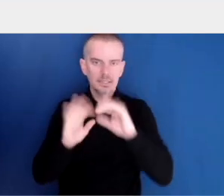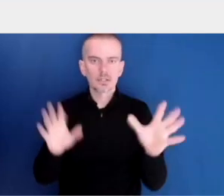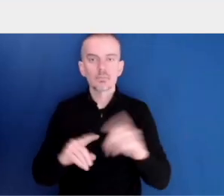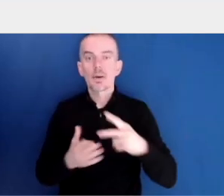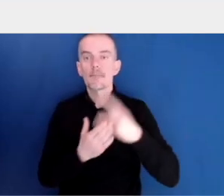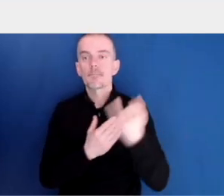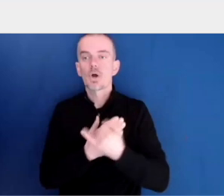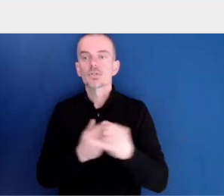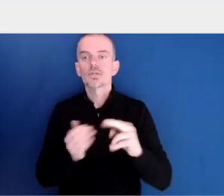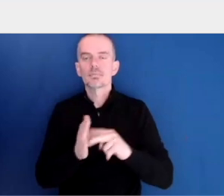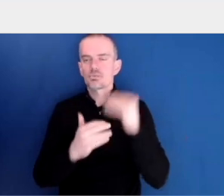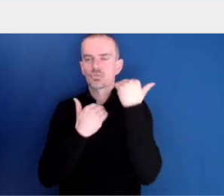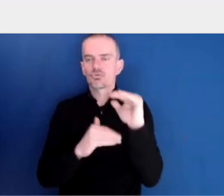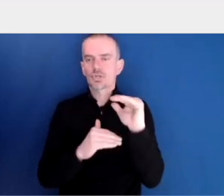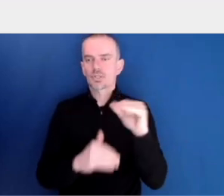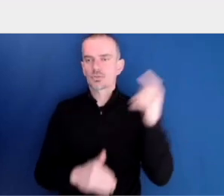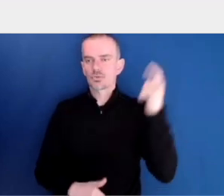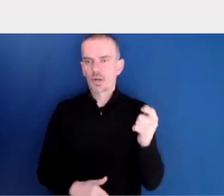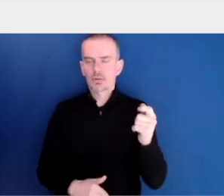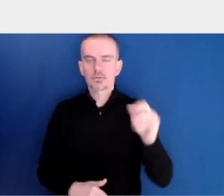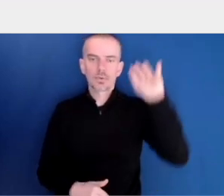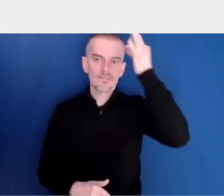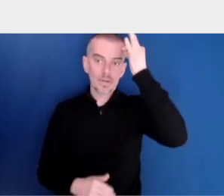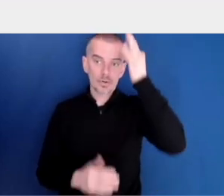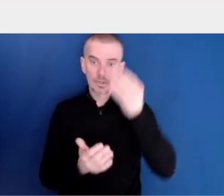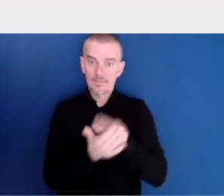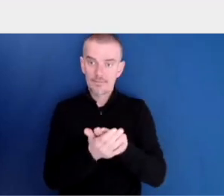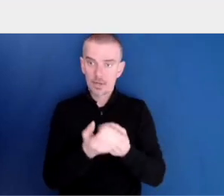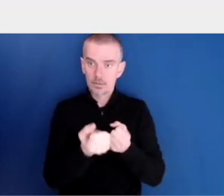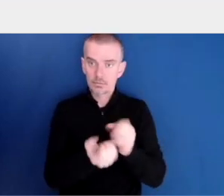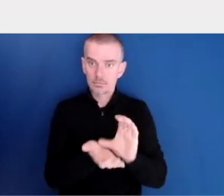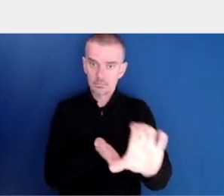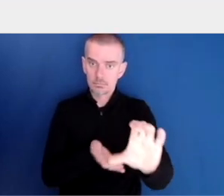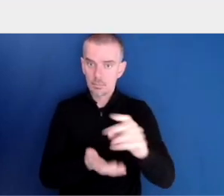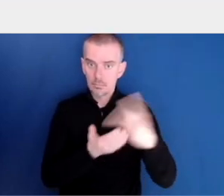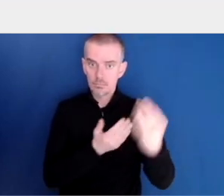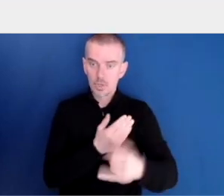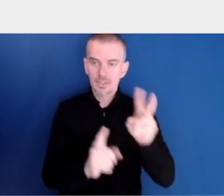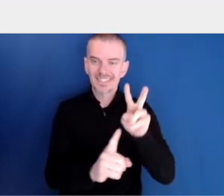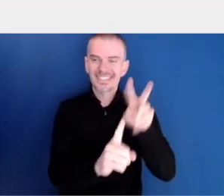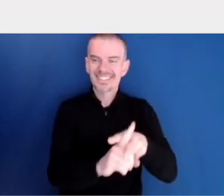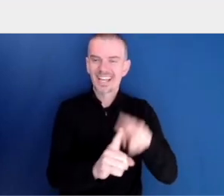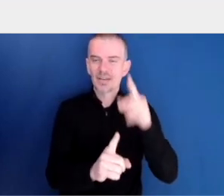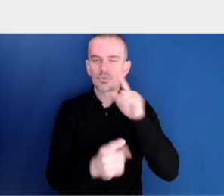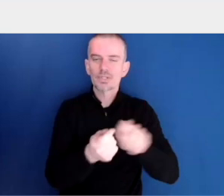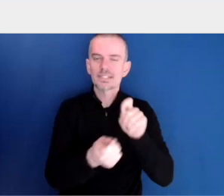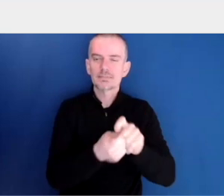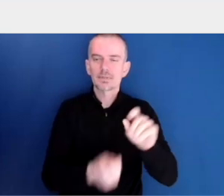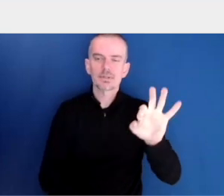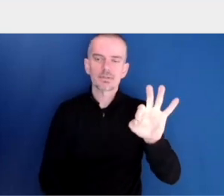restricted grants, right? So a federally funded project that is assigned to a particular funder or a particular